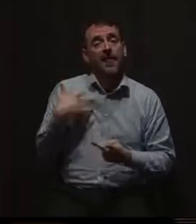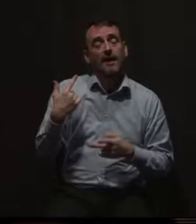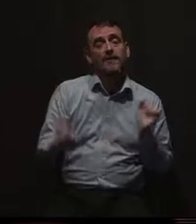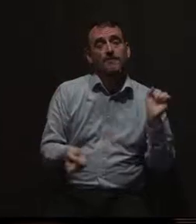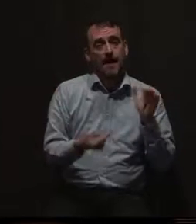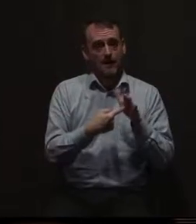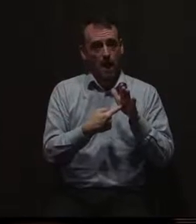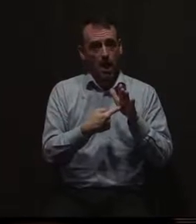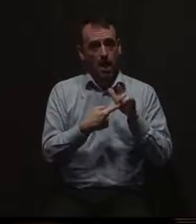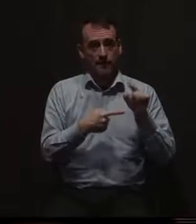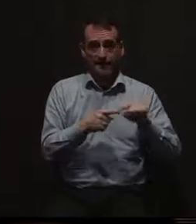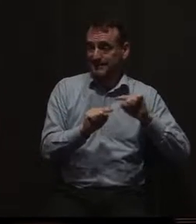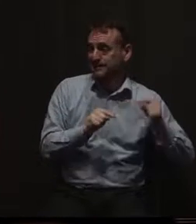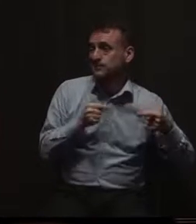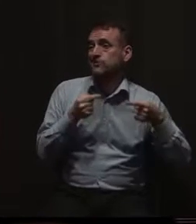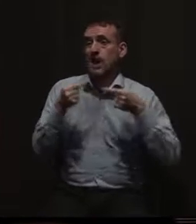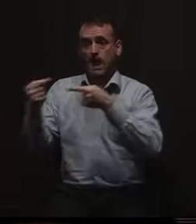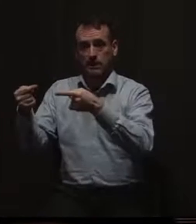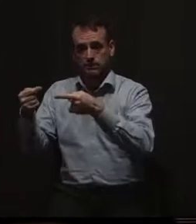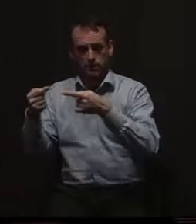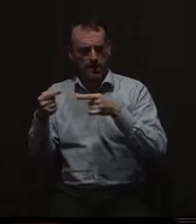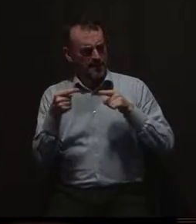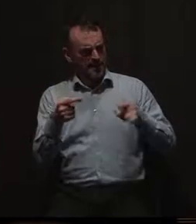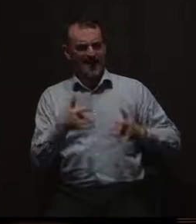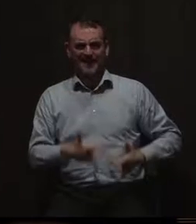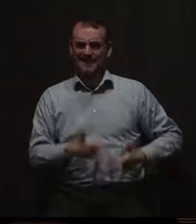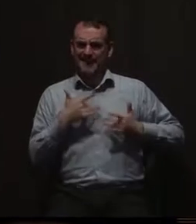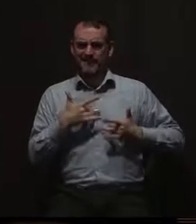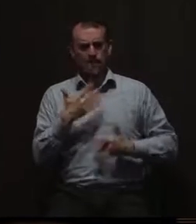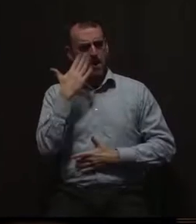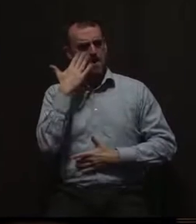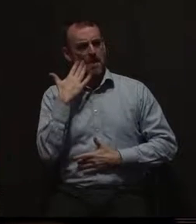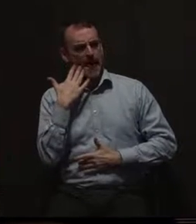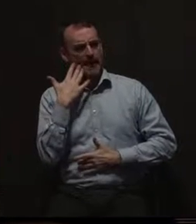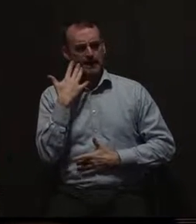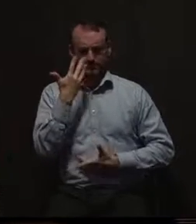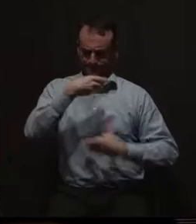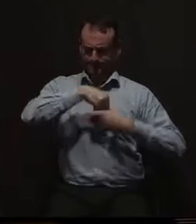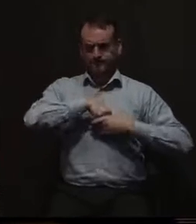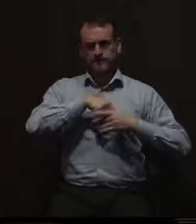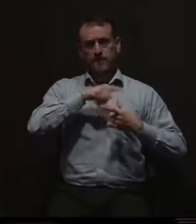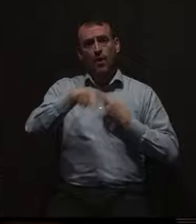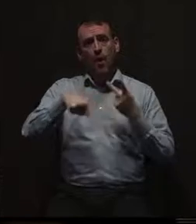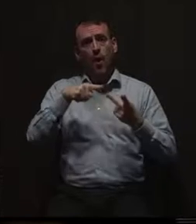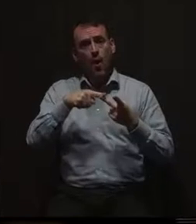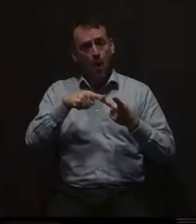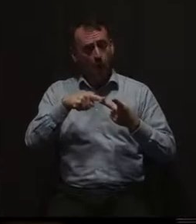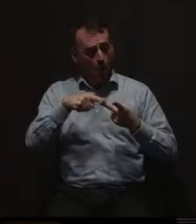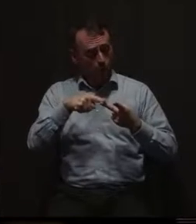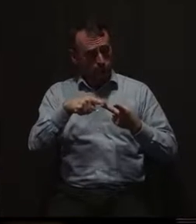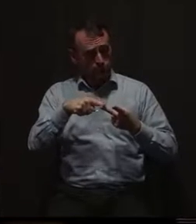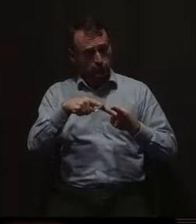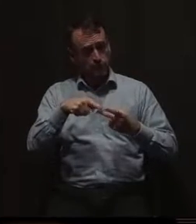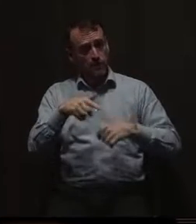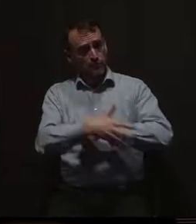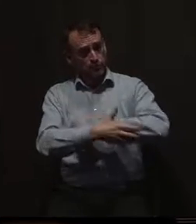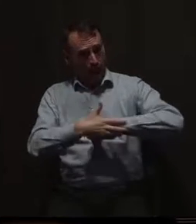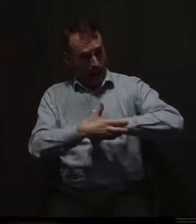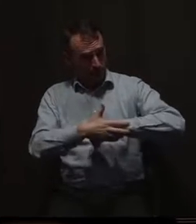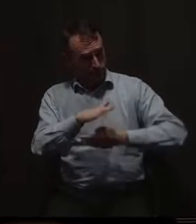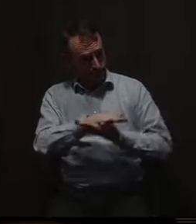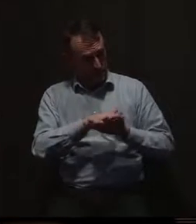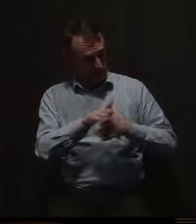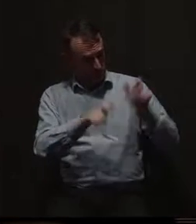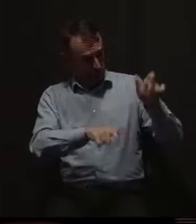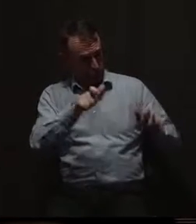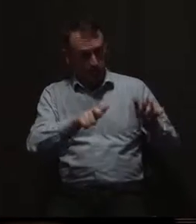but the idea, so blackness, being brown, has become human. While whiteness, we didn't